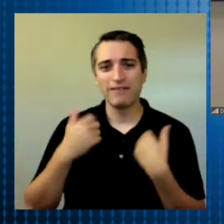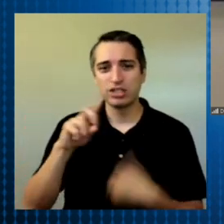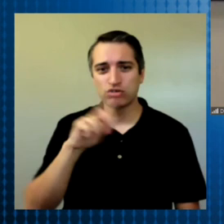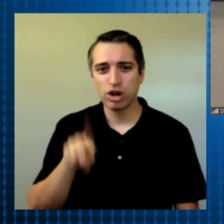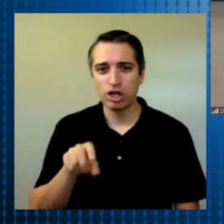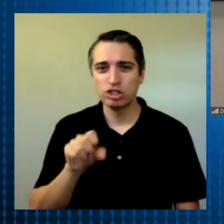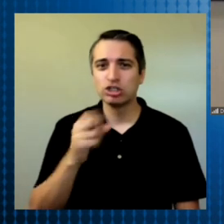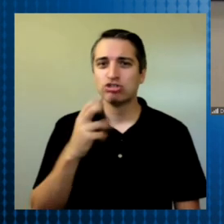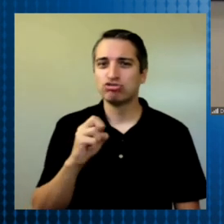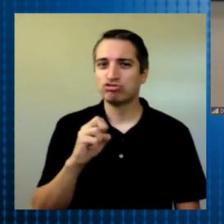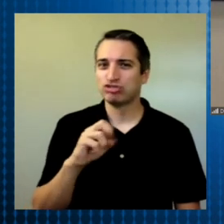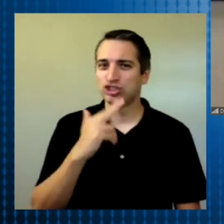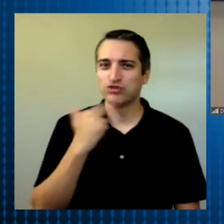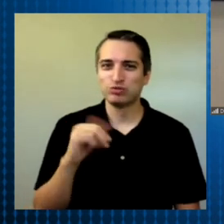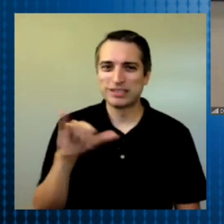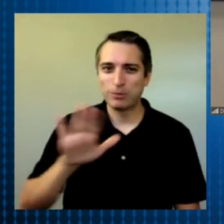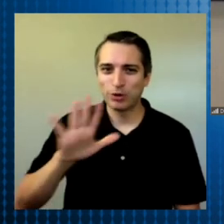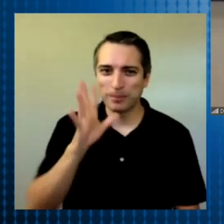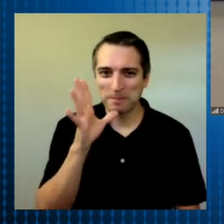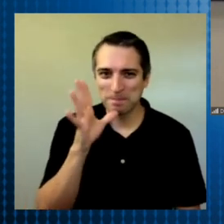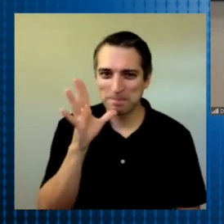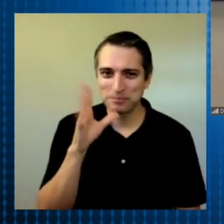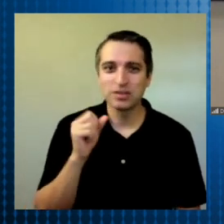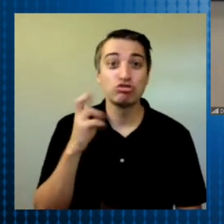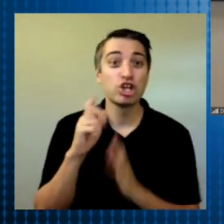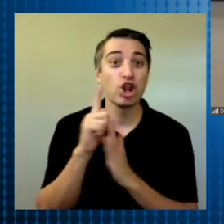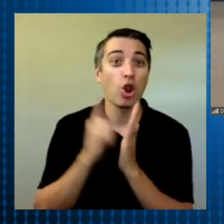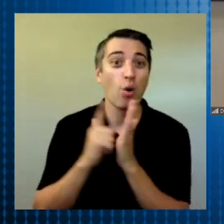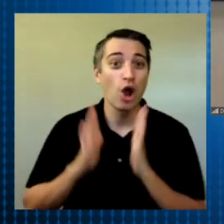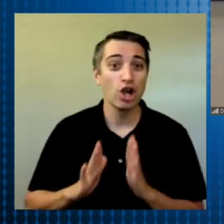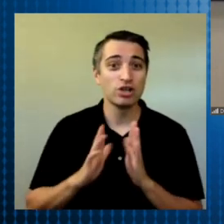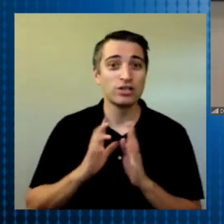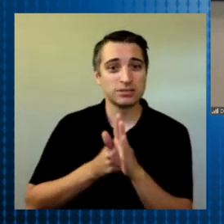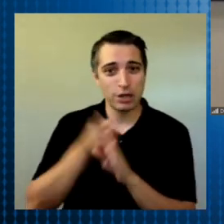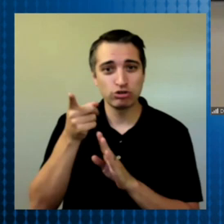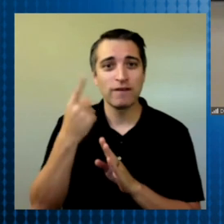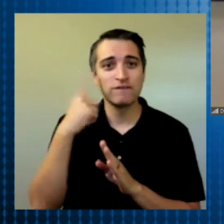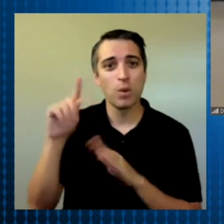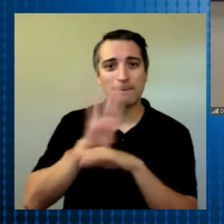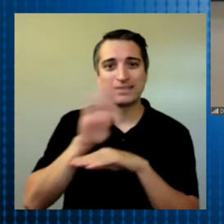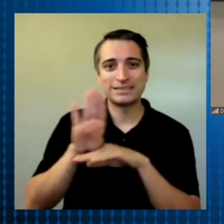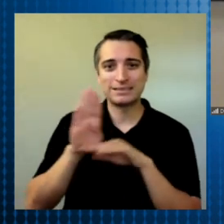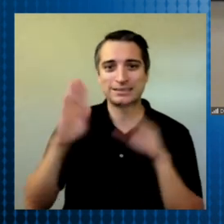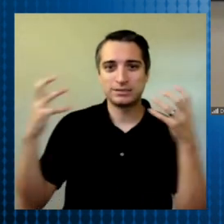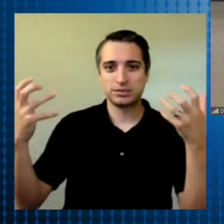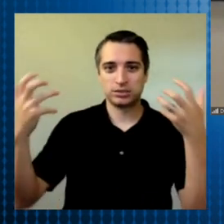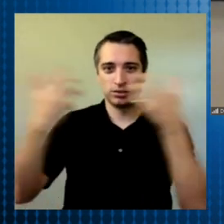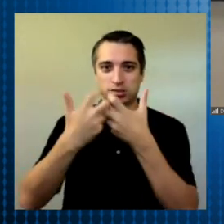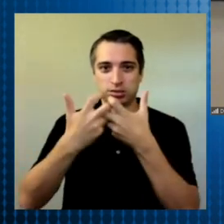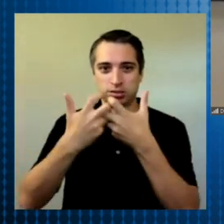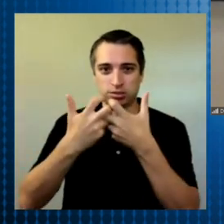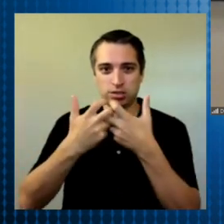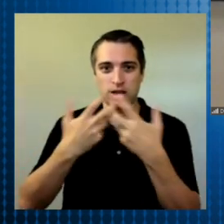button, like a mama. And she is a lawyer that specializes in mergers and acquisition. And I'm trying to find her husband